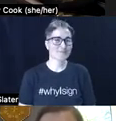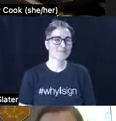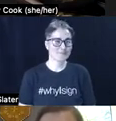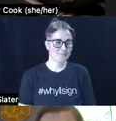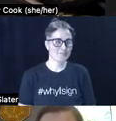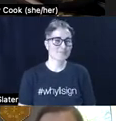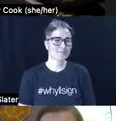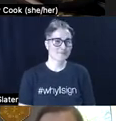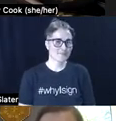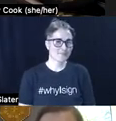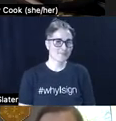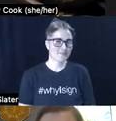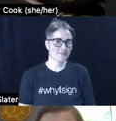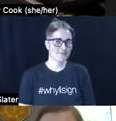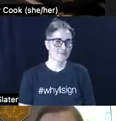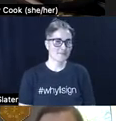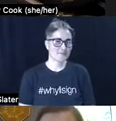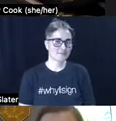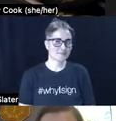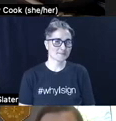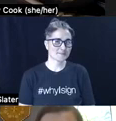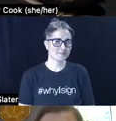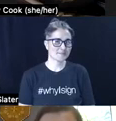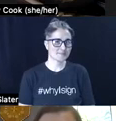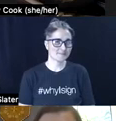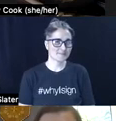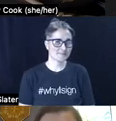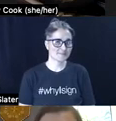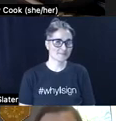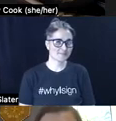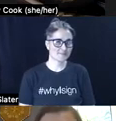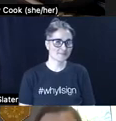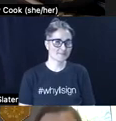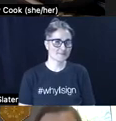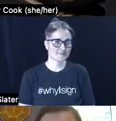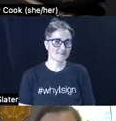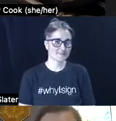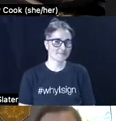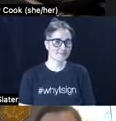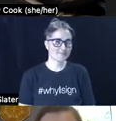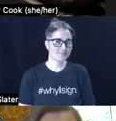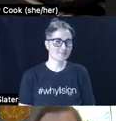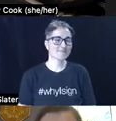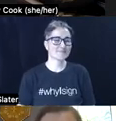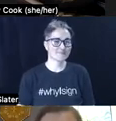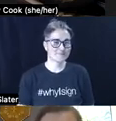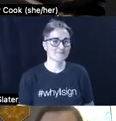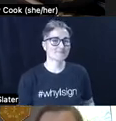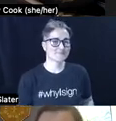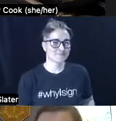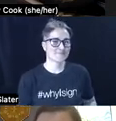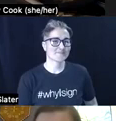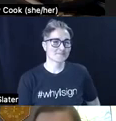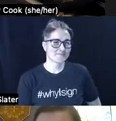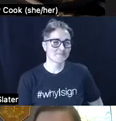THWACK, that's one of my favorite words to describe a sound, and that comes from, I don't know,